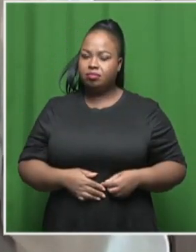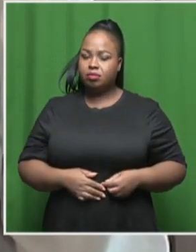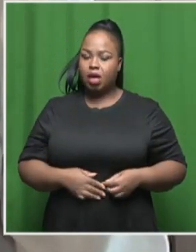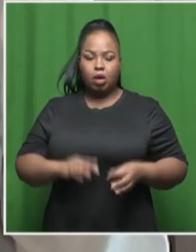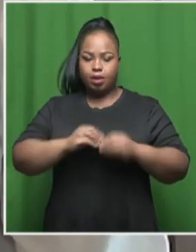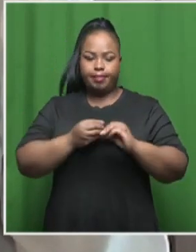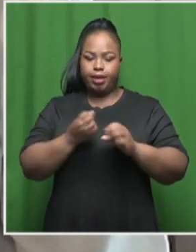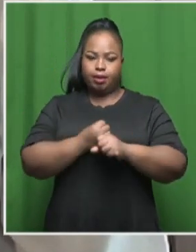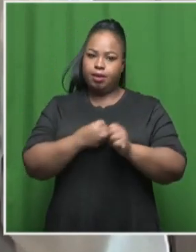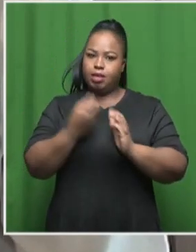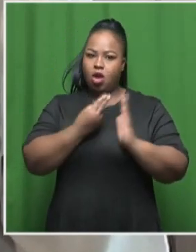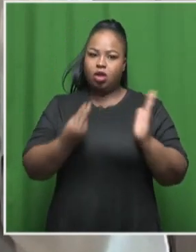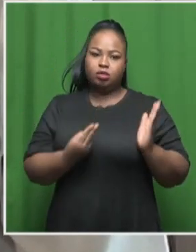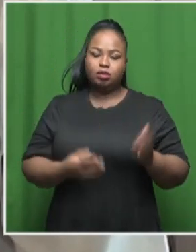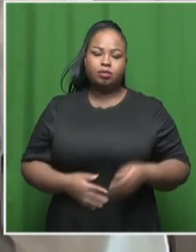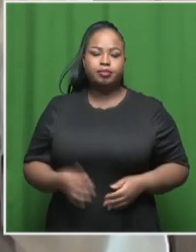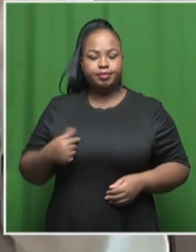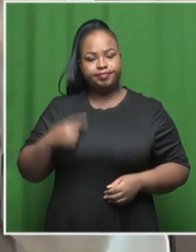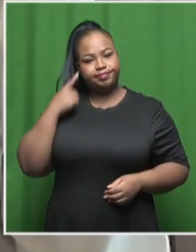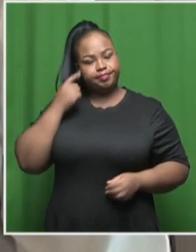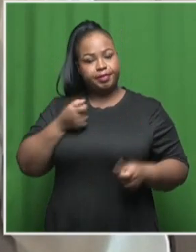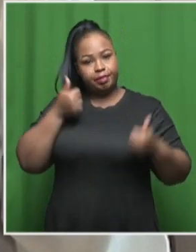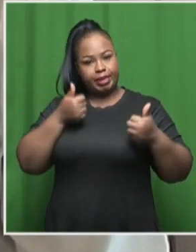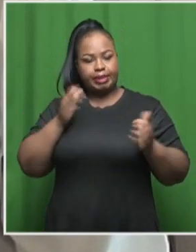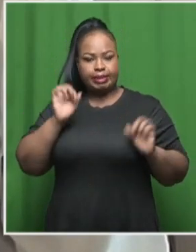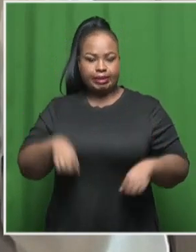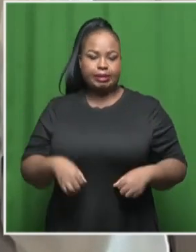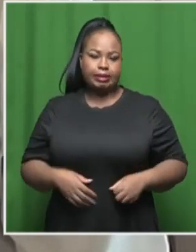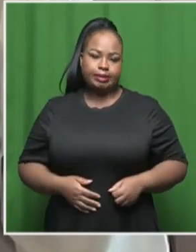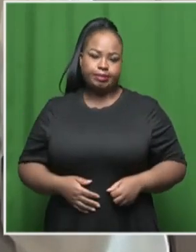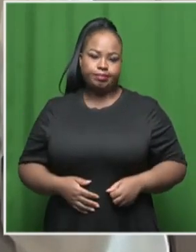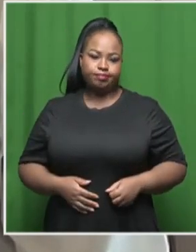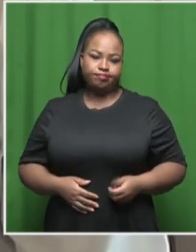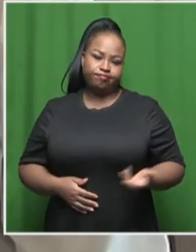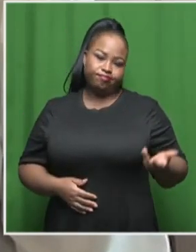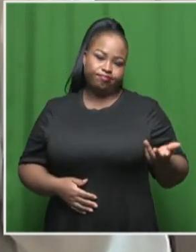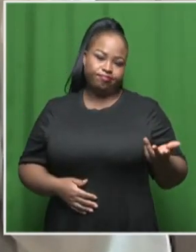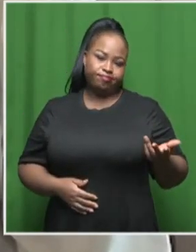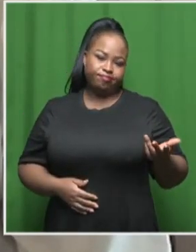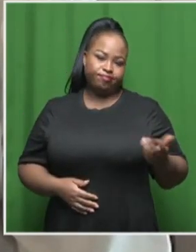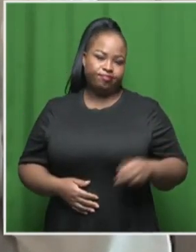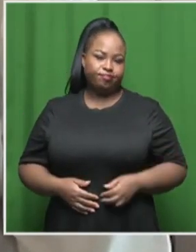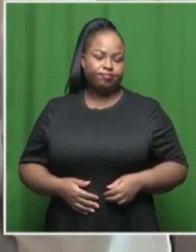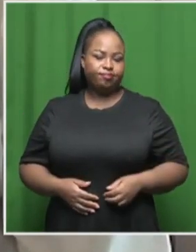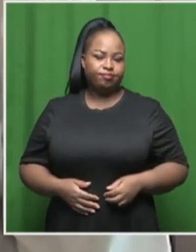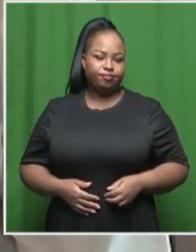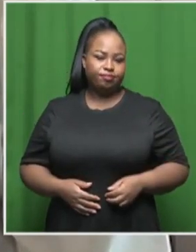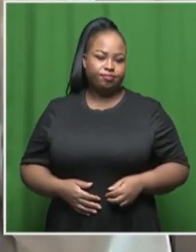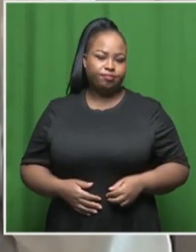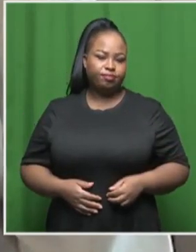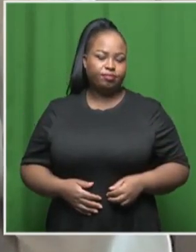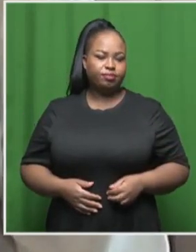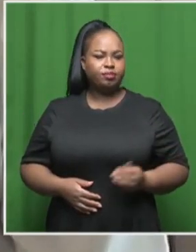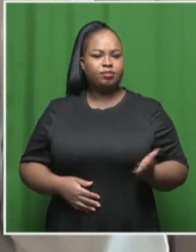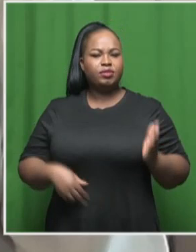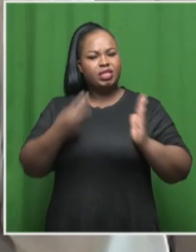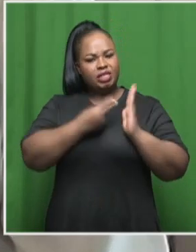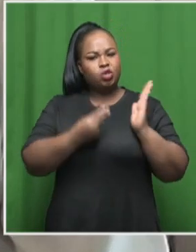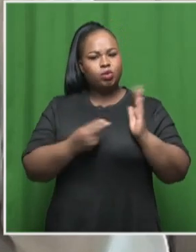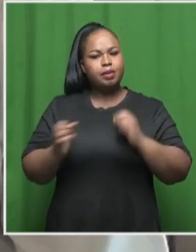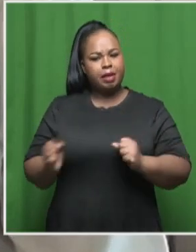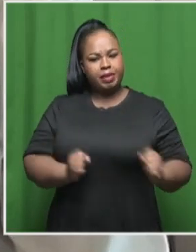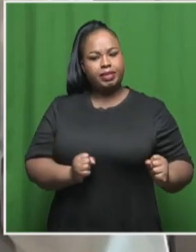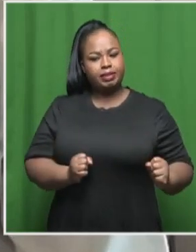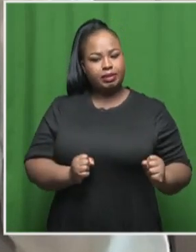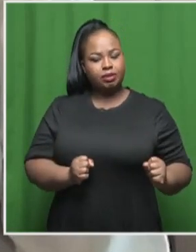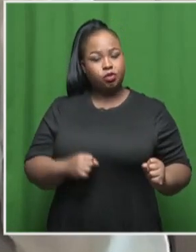make their art. So I would say that's a big one. And then of course, a tattoo is a permanent thing. So